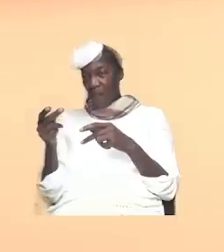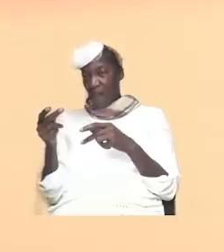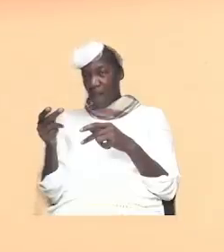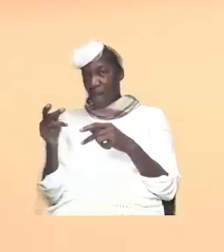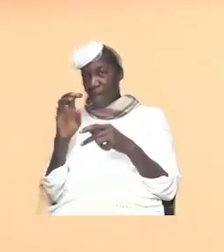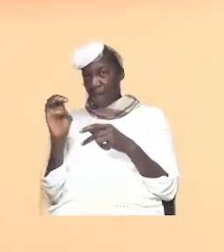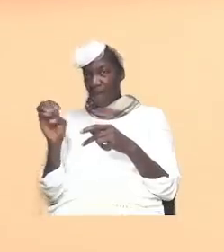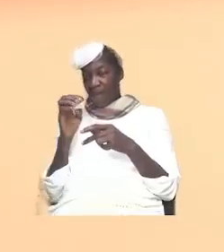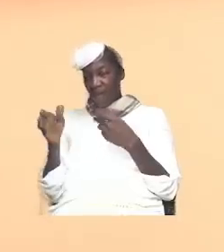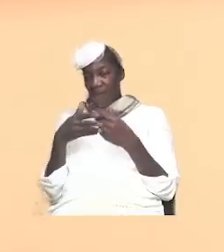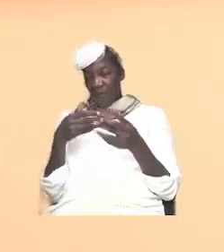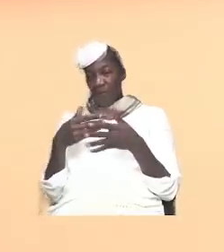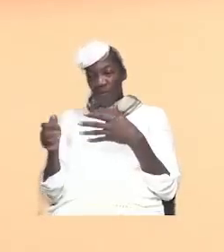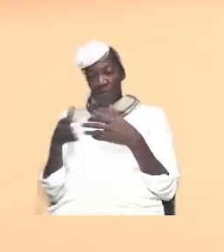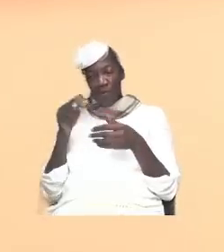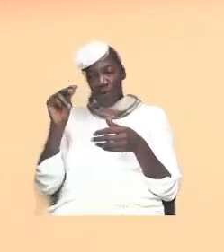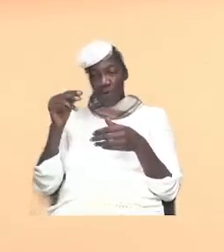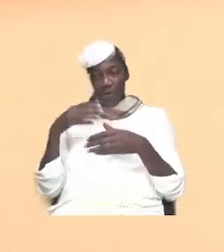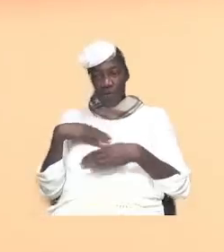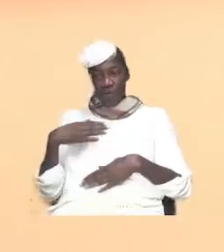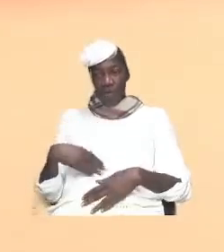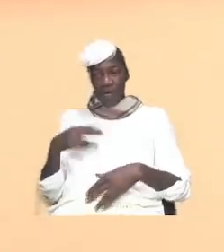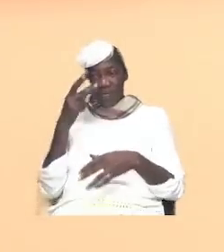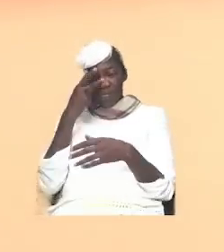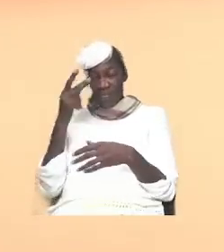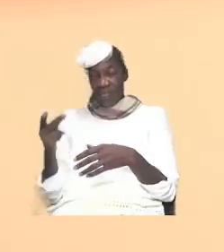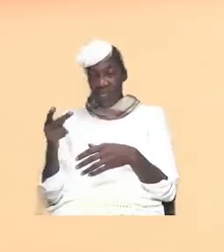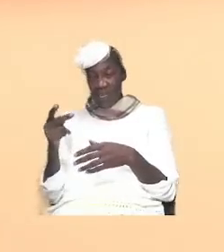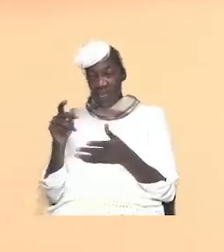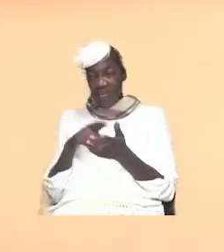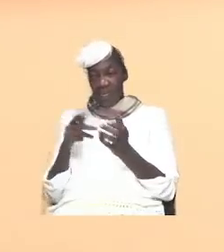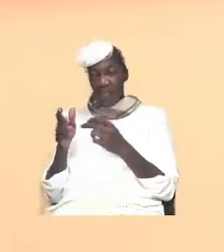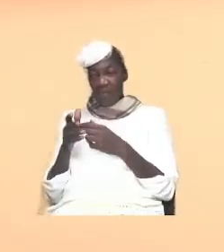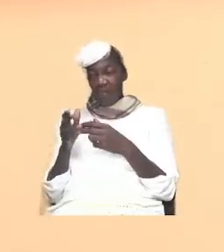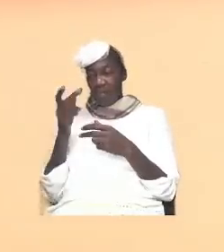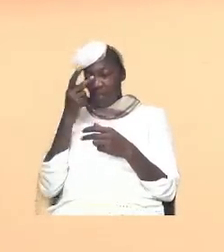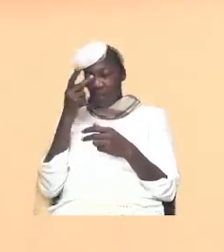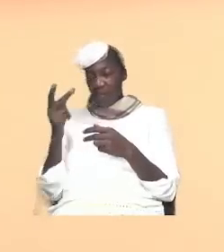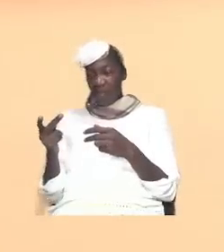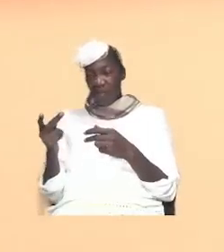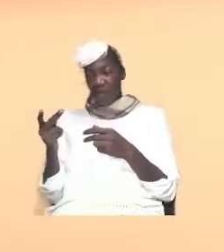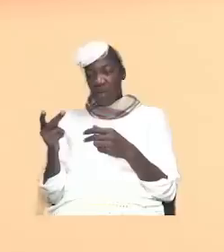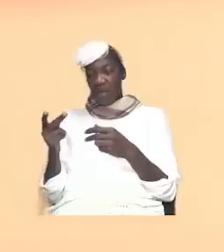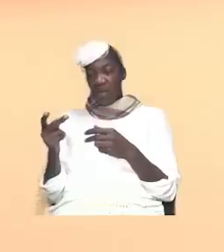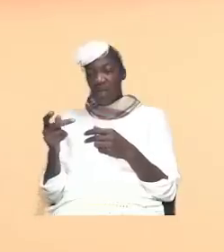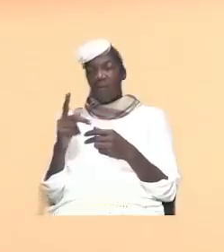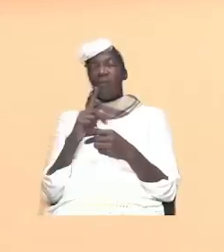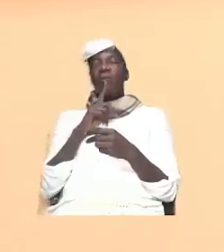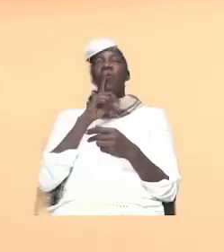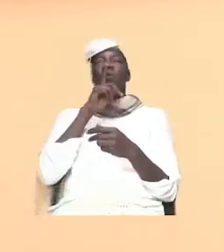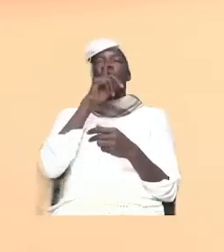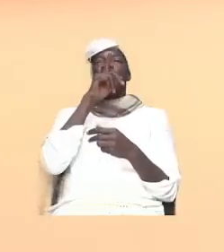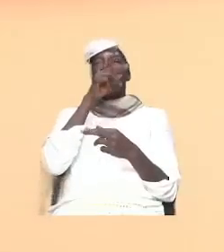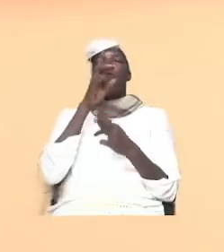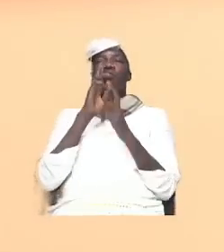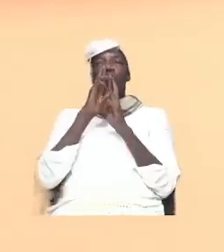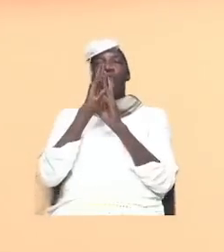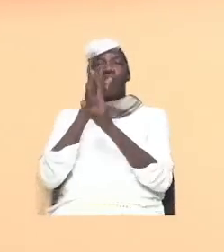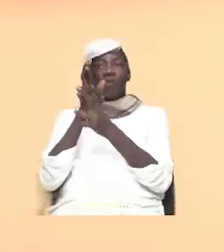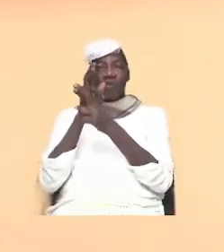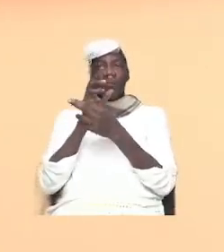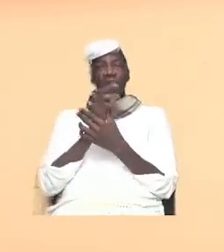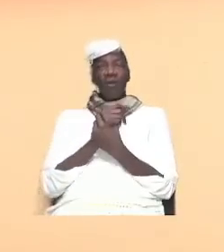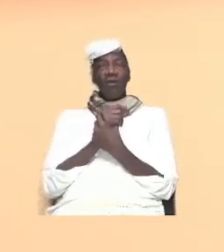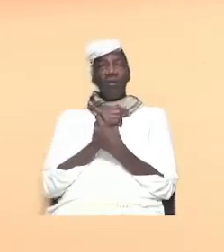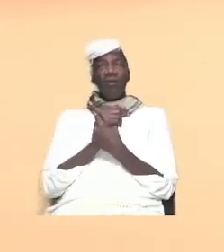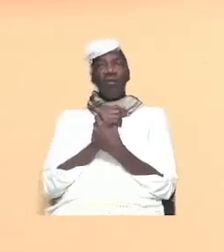even though nobody else don't see. And for whatever reason, this is what Jesus look at as genuine response. When you do it